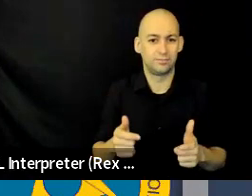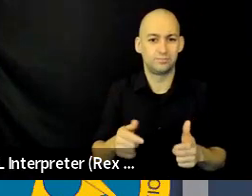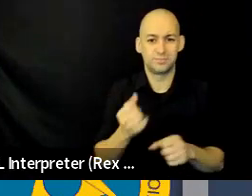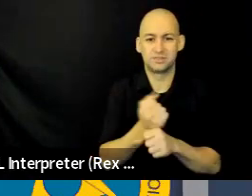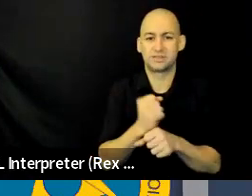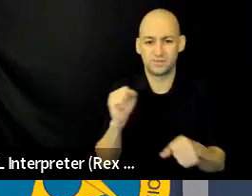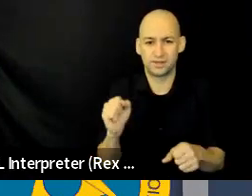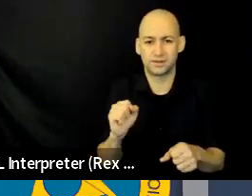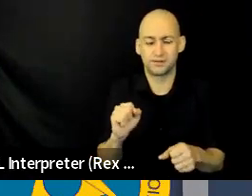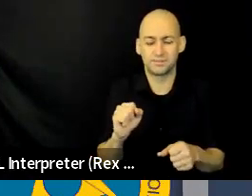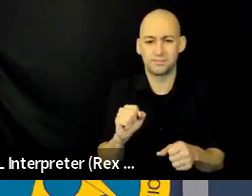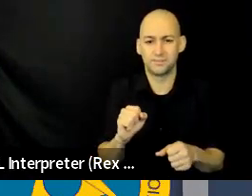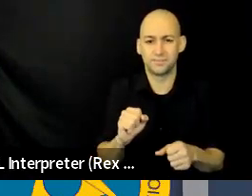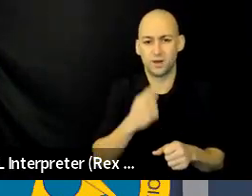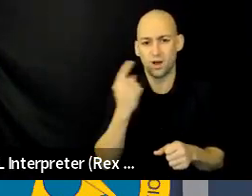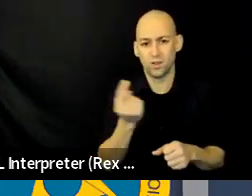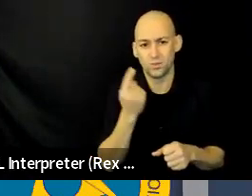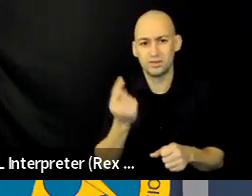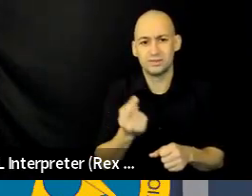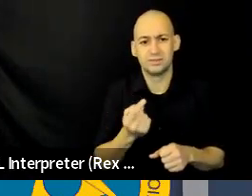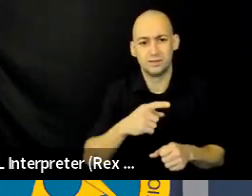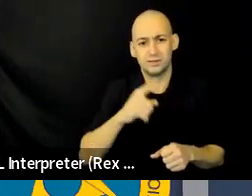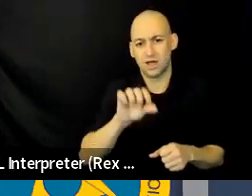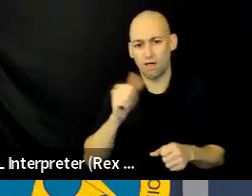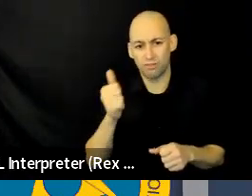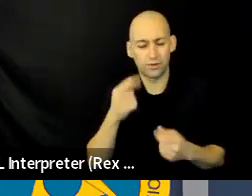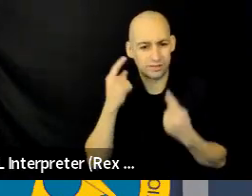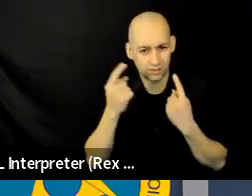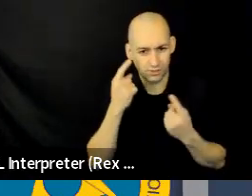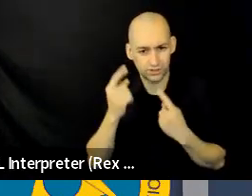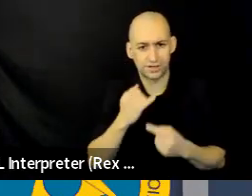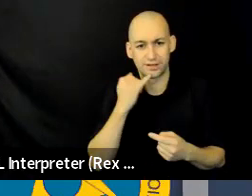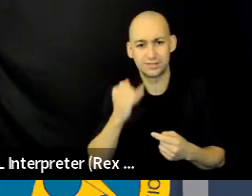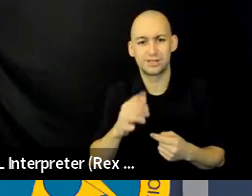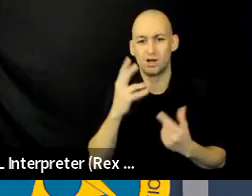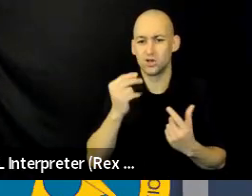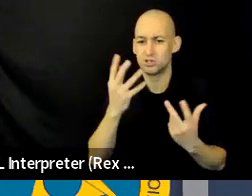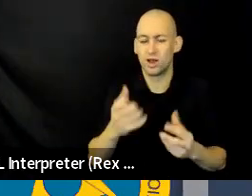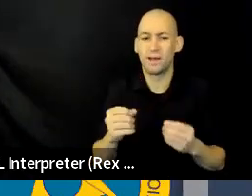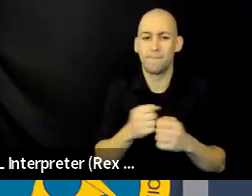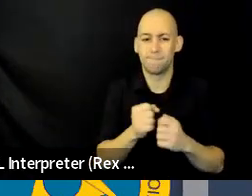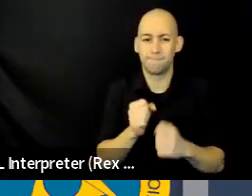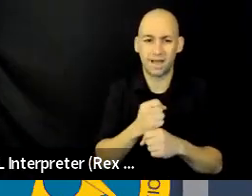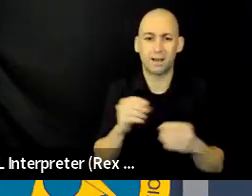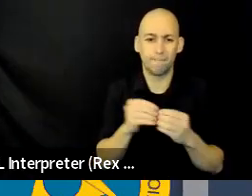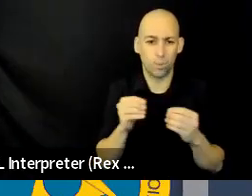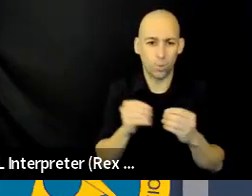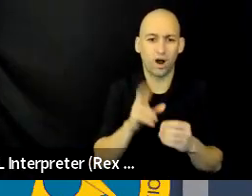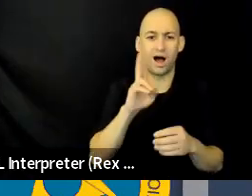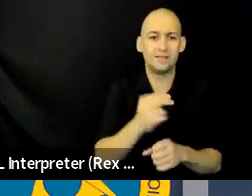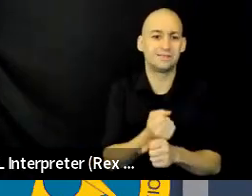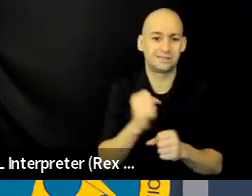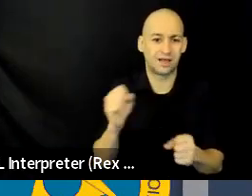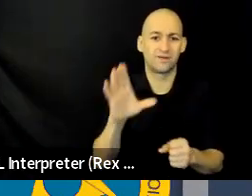number one, always. So that's the other consideration is looking, we want to make sure we don't create further unsafe conditions. We